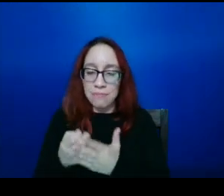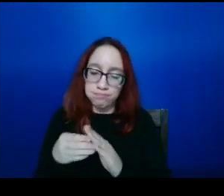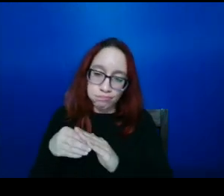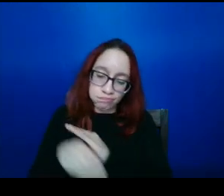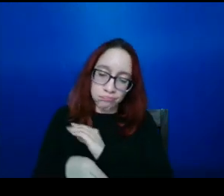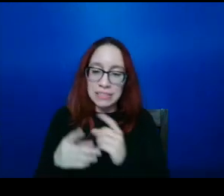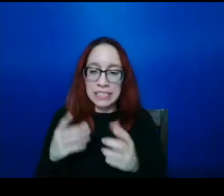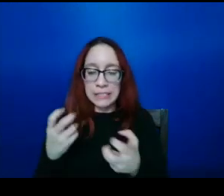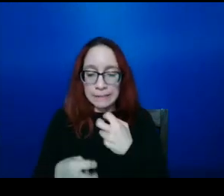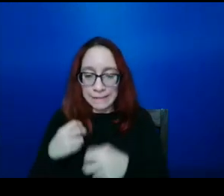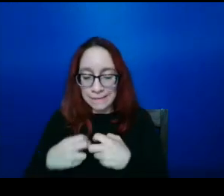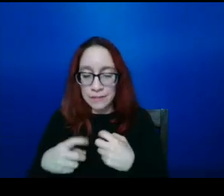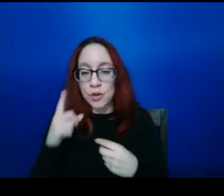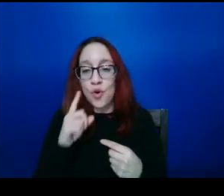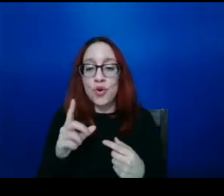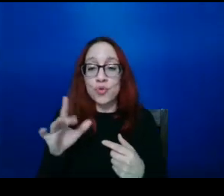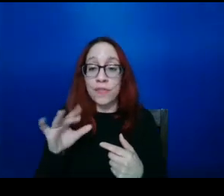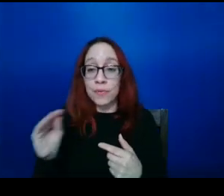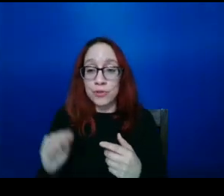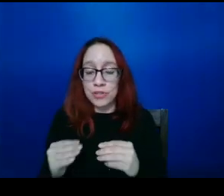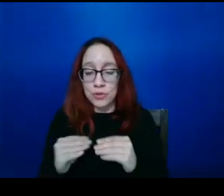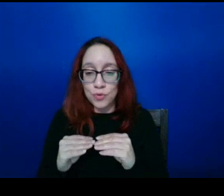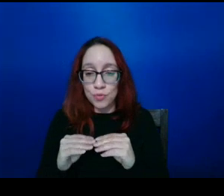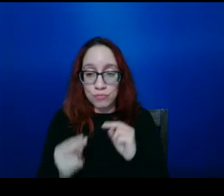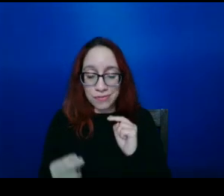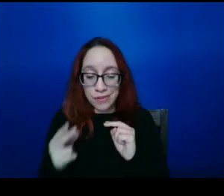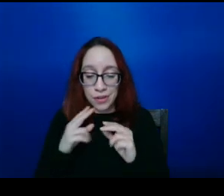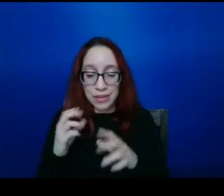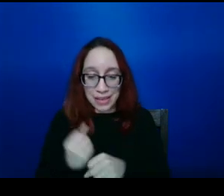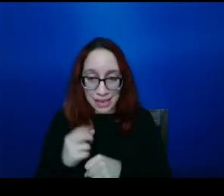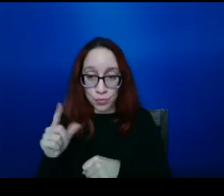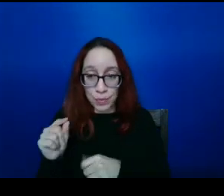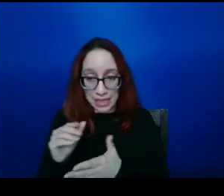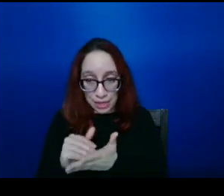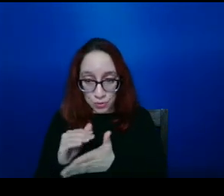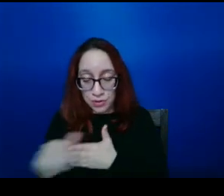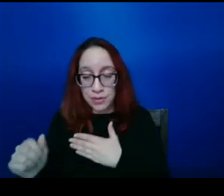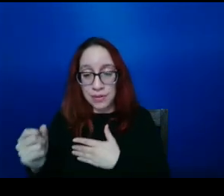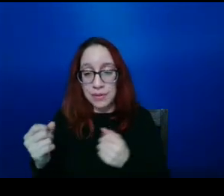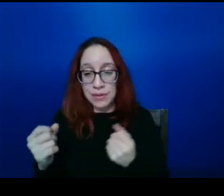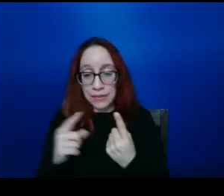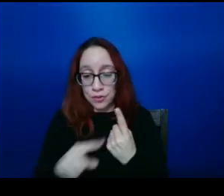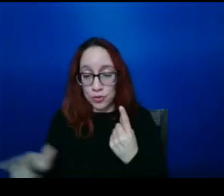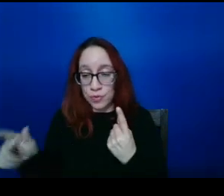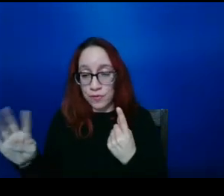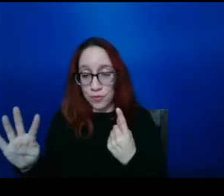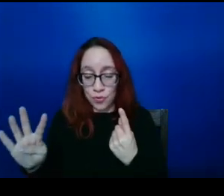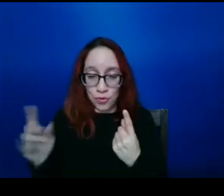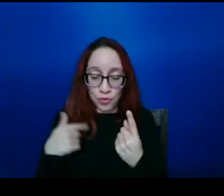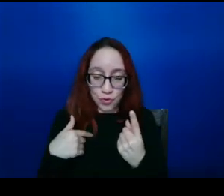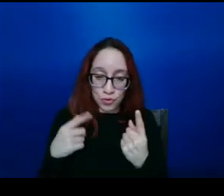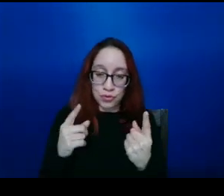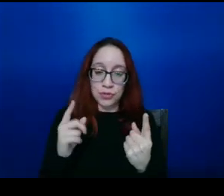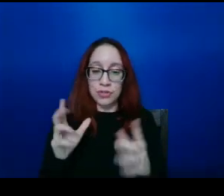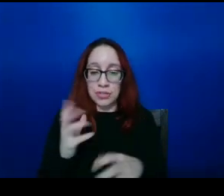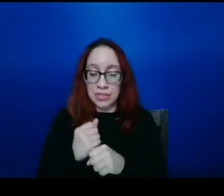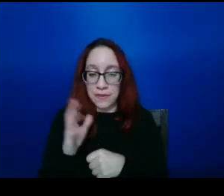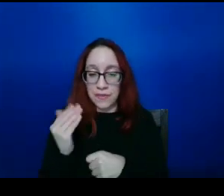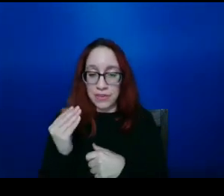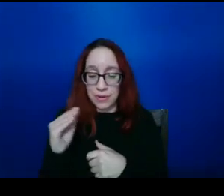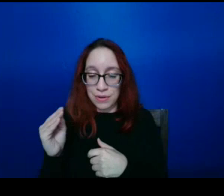again, 25% or more decrease, you're eligible for $20,000. 11 to 24% decrease in that net income, you're eligible for